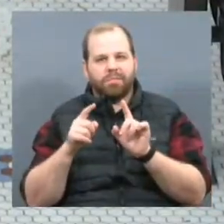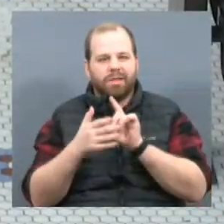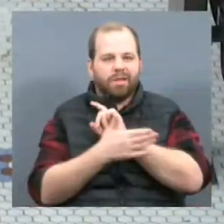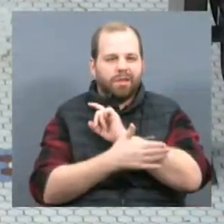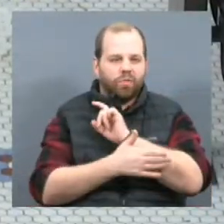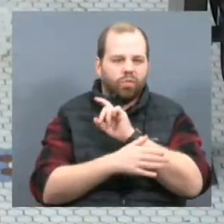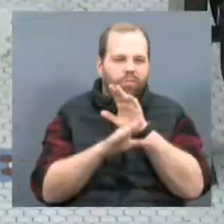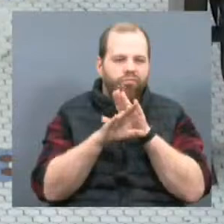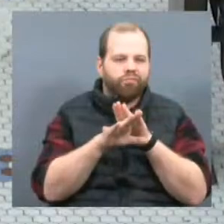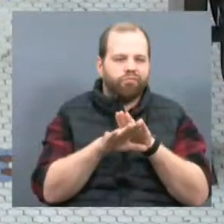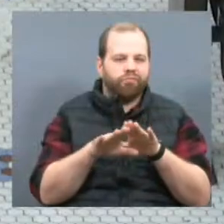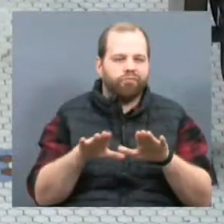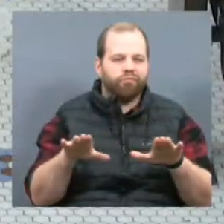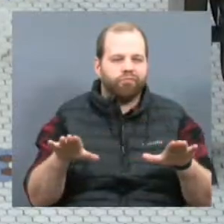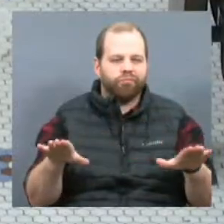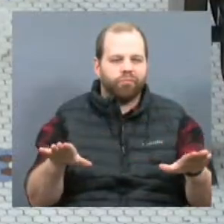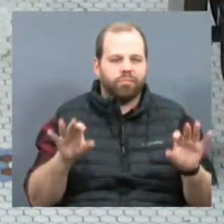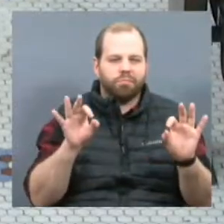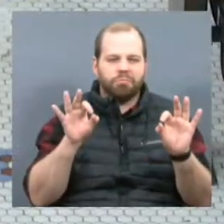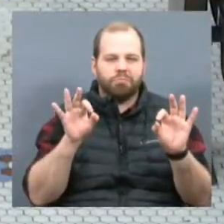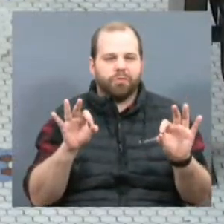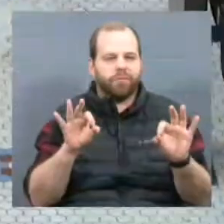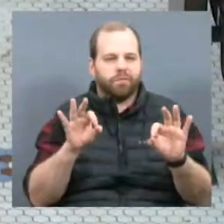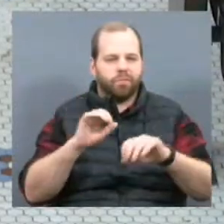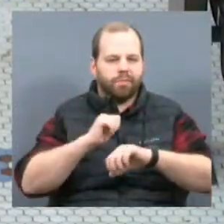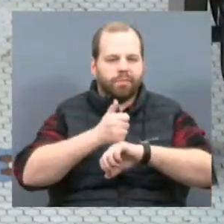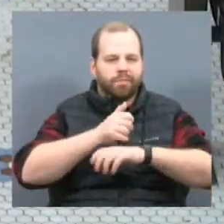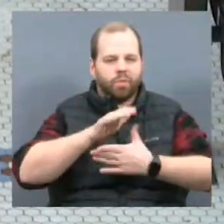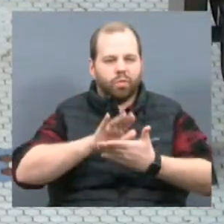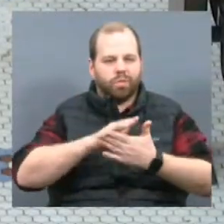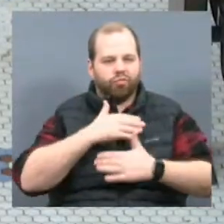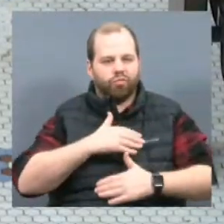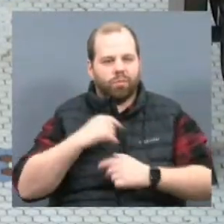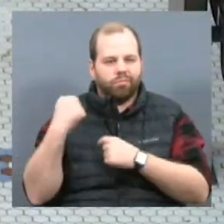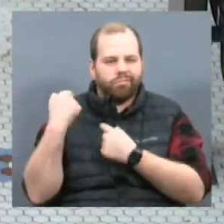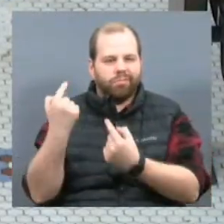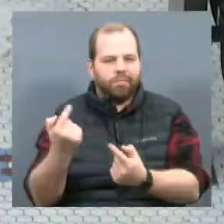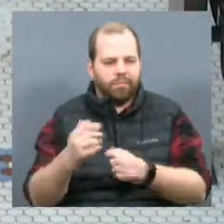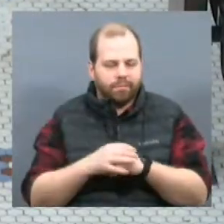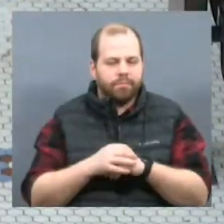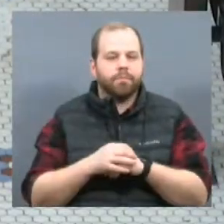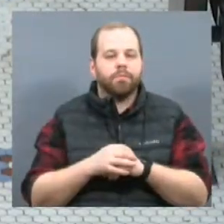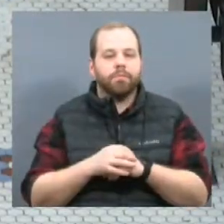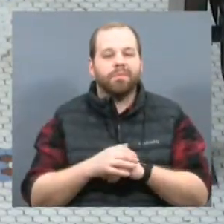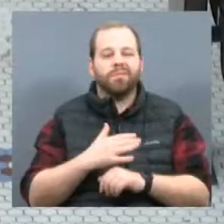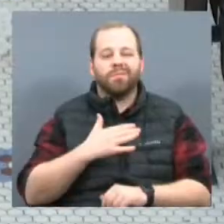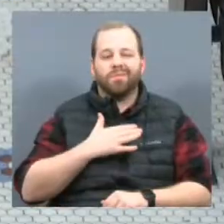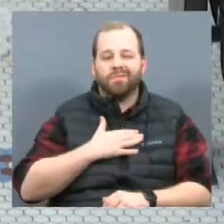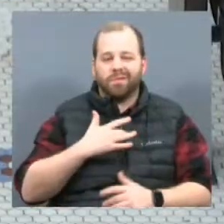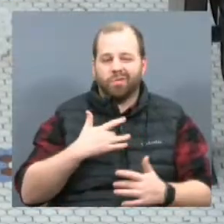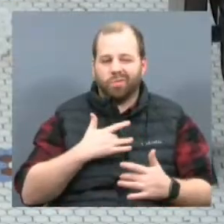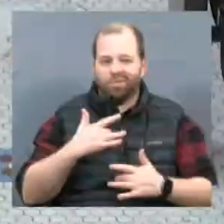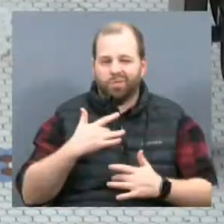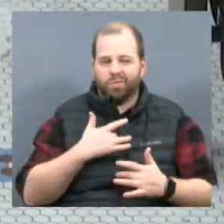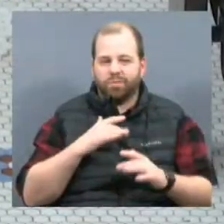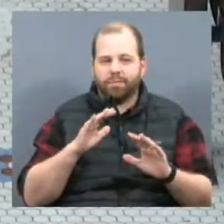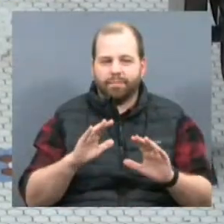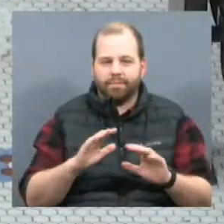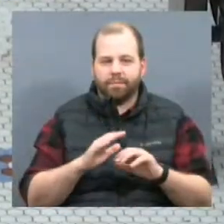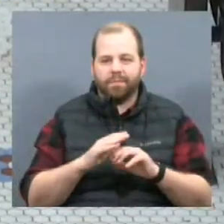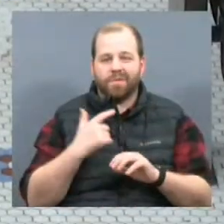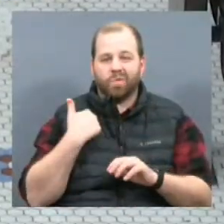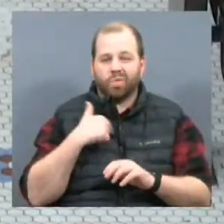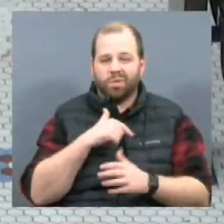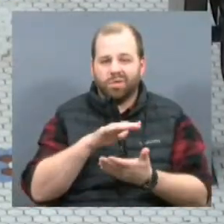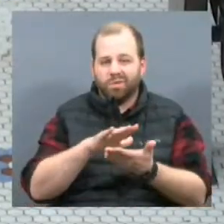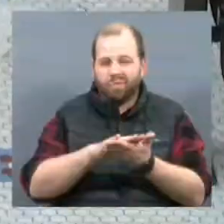know, perfect location for us. Enjoyed it so much. My concerns are that we being a